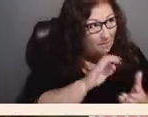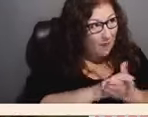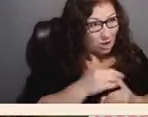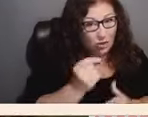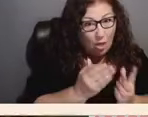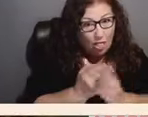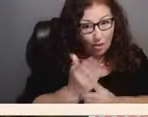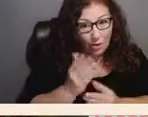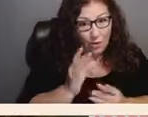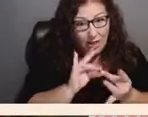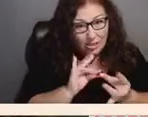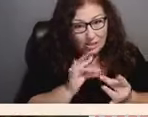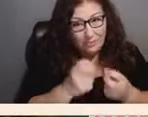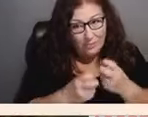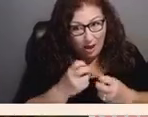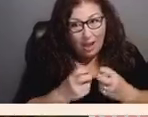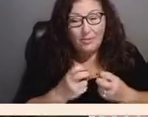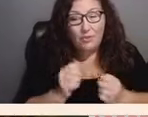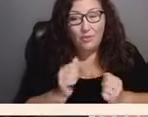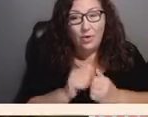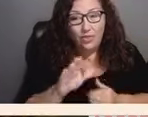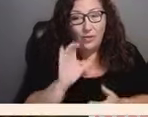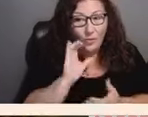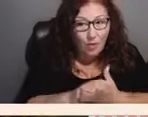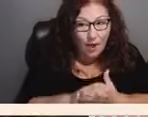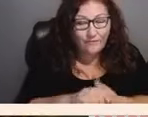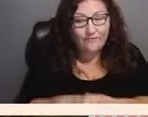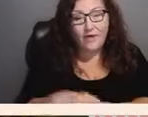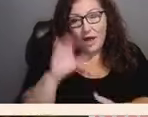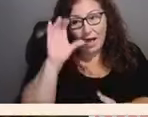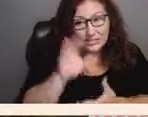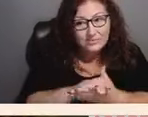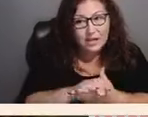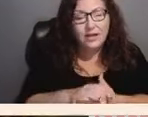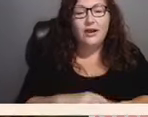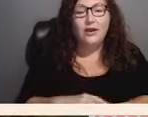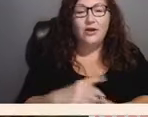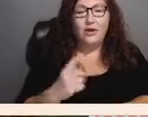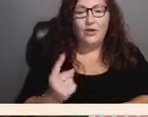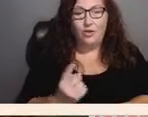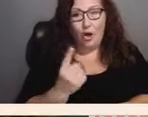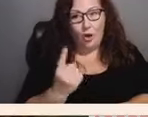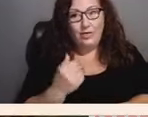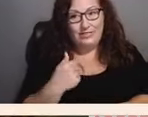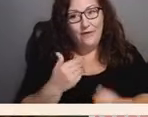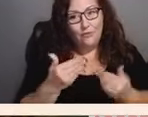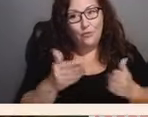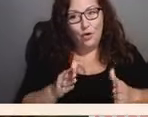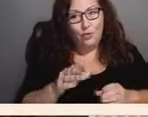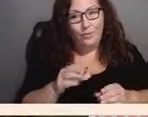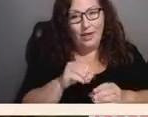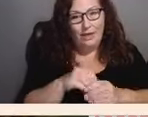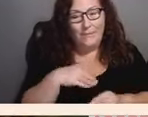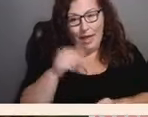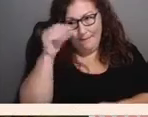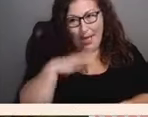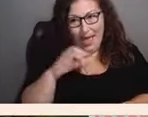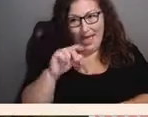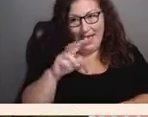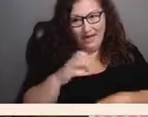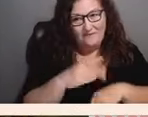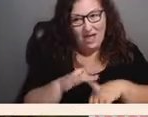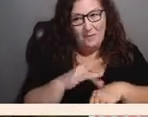significant one, there's always room at my man cave. Just send me an email and we'll work it